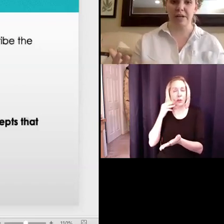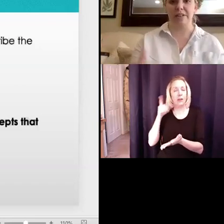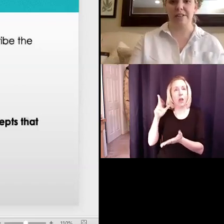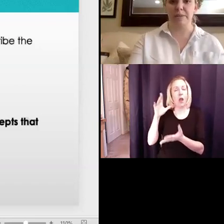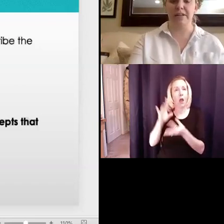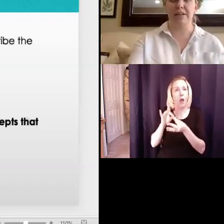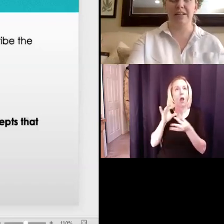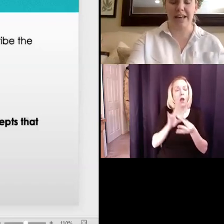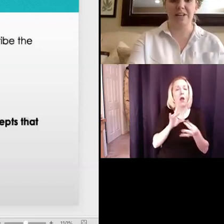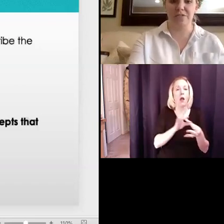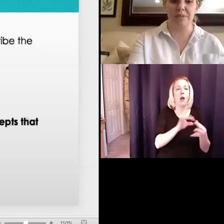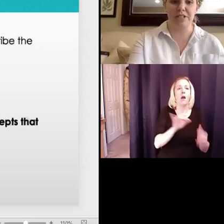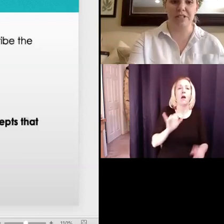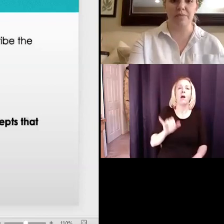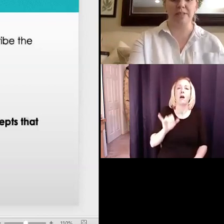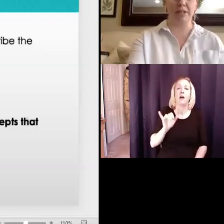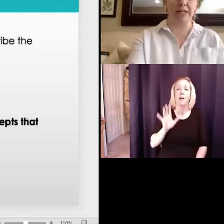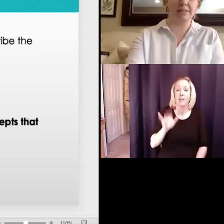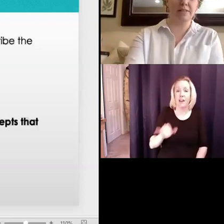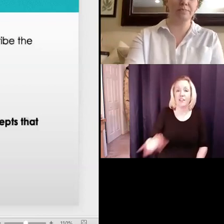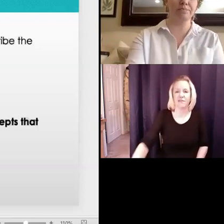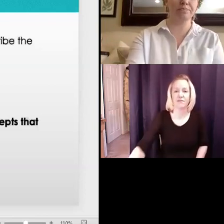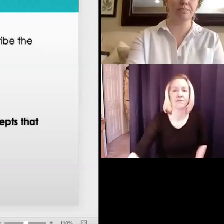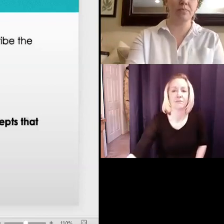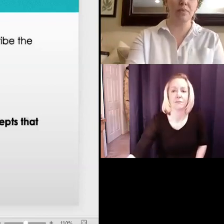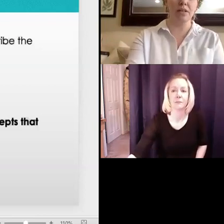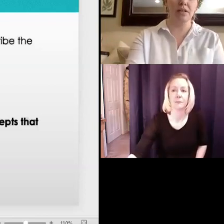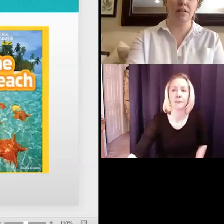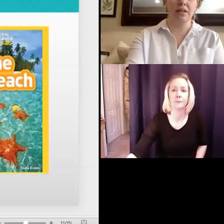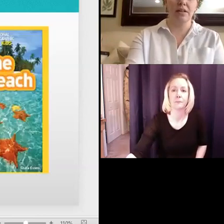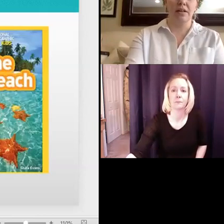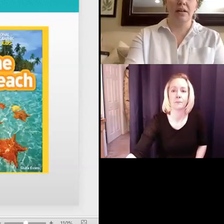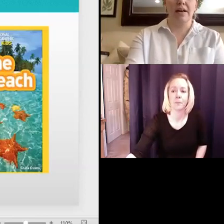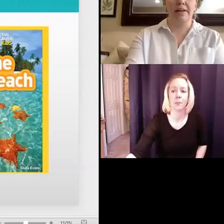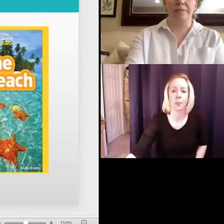to gather information from experience.